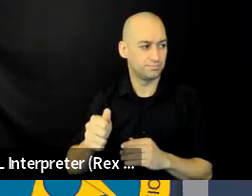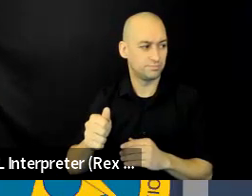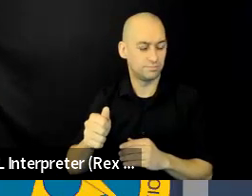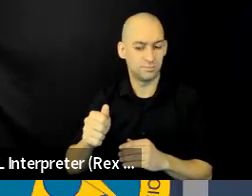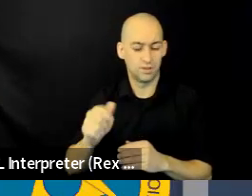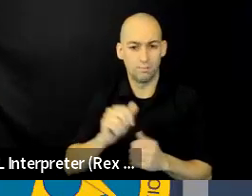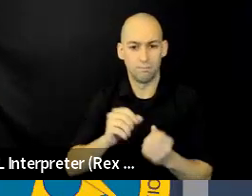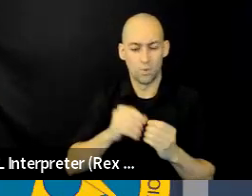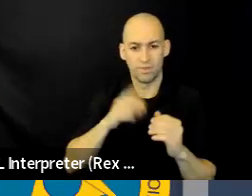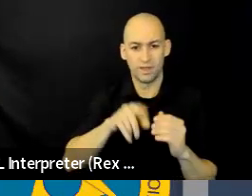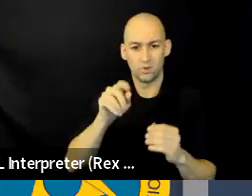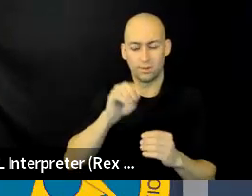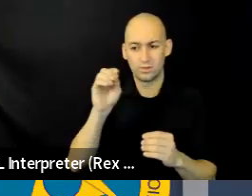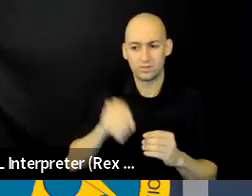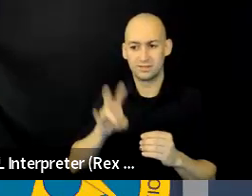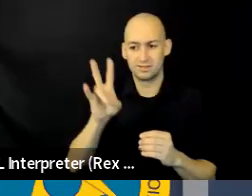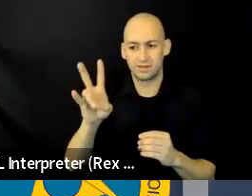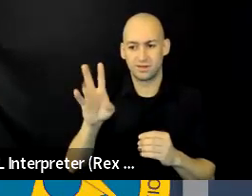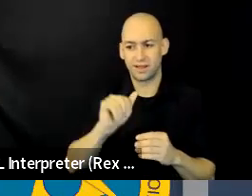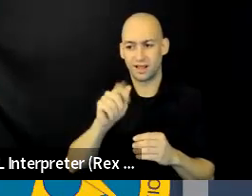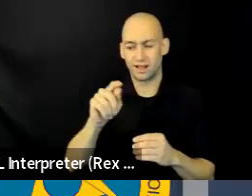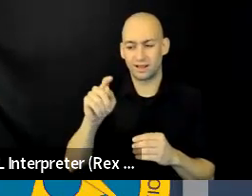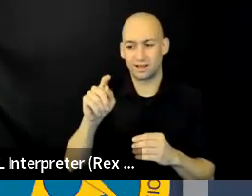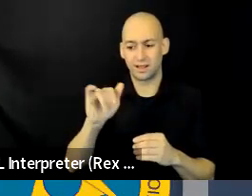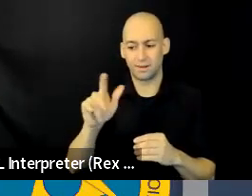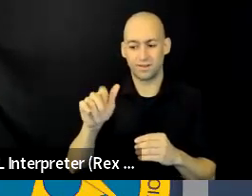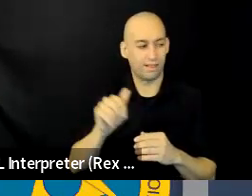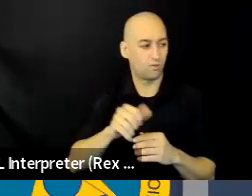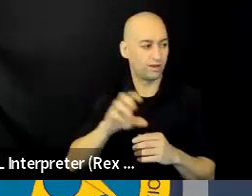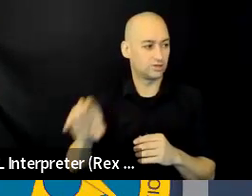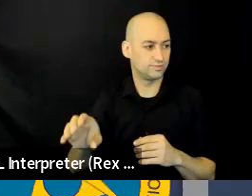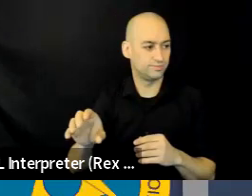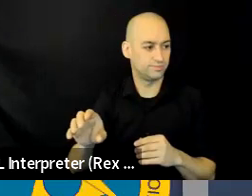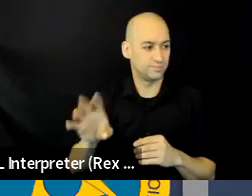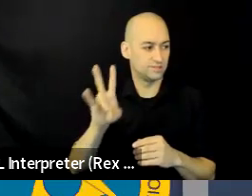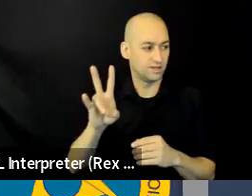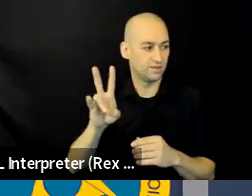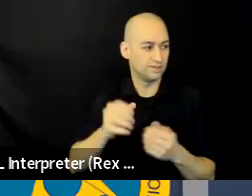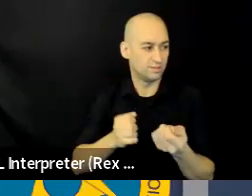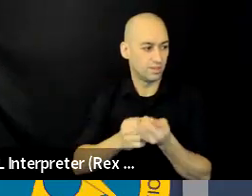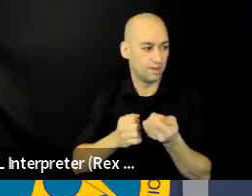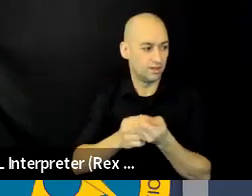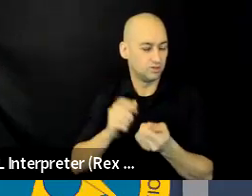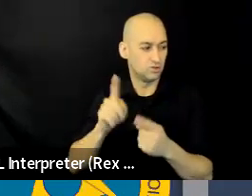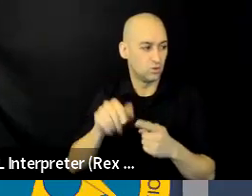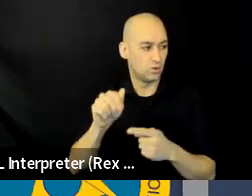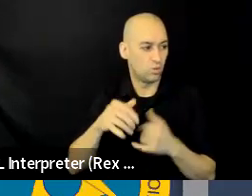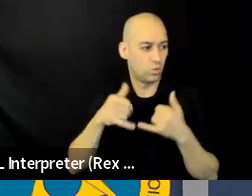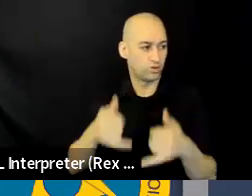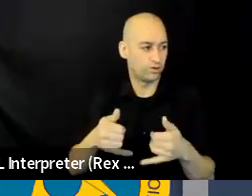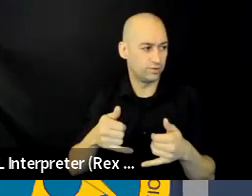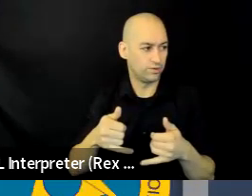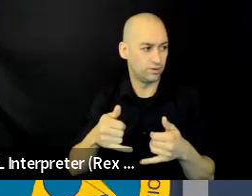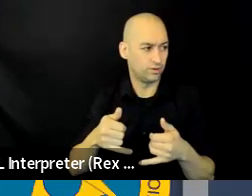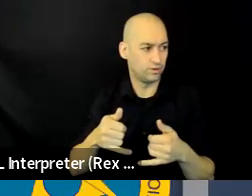20%. 7 capital outlay support supplementals. 7 supplementals to award. 3 supplementals to